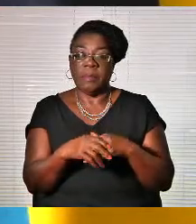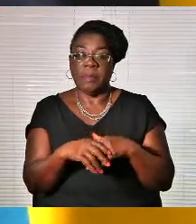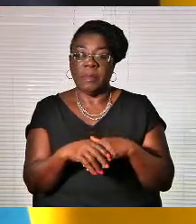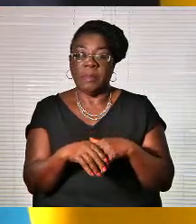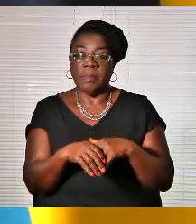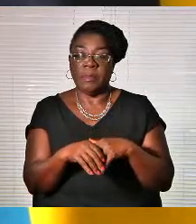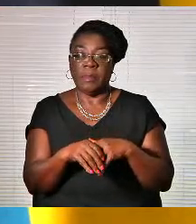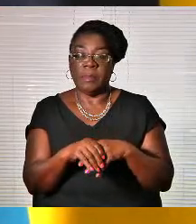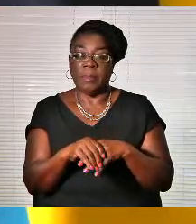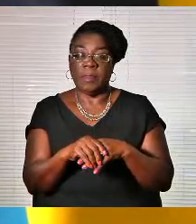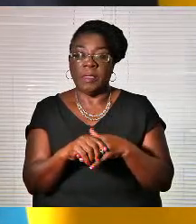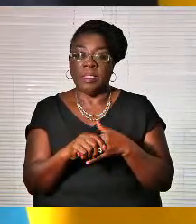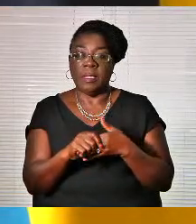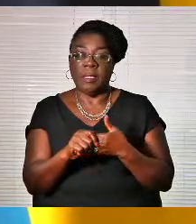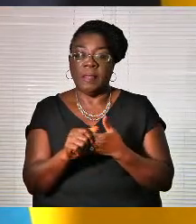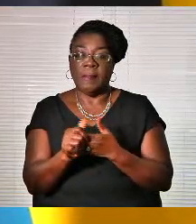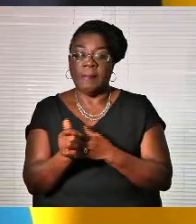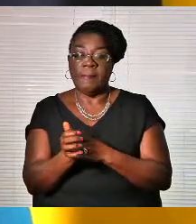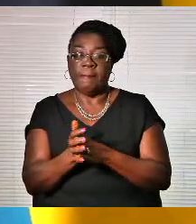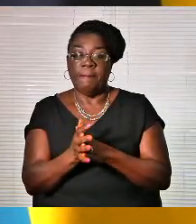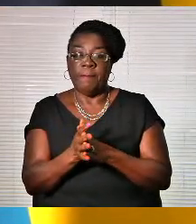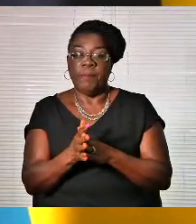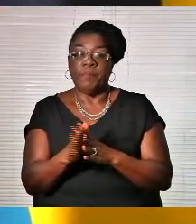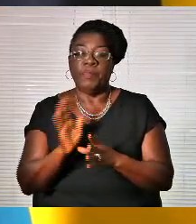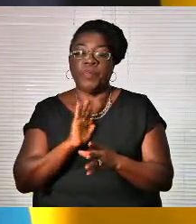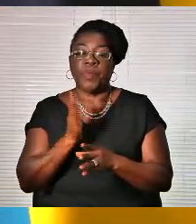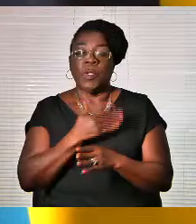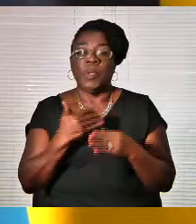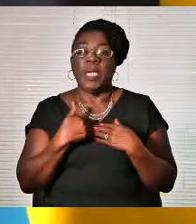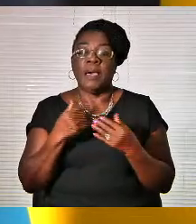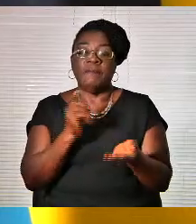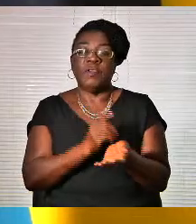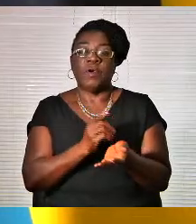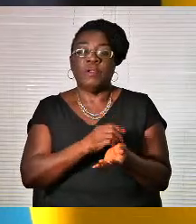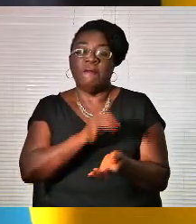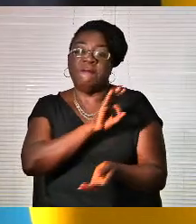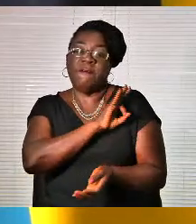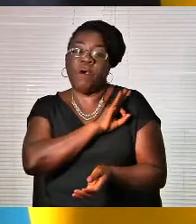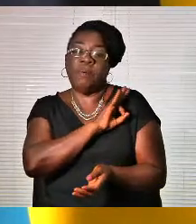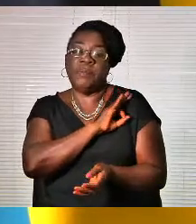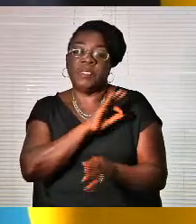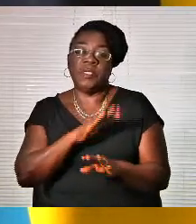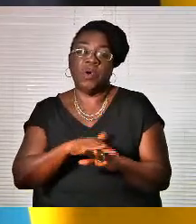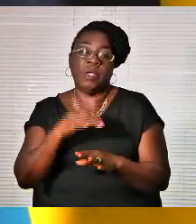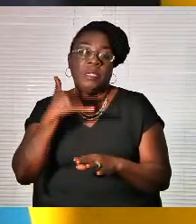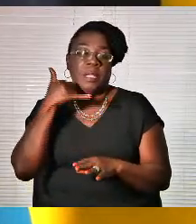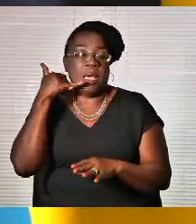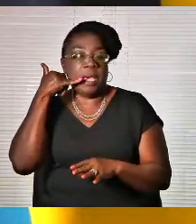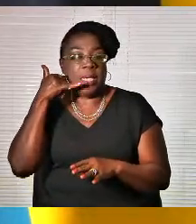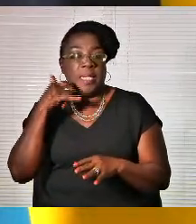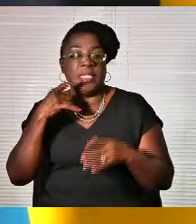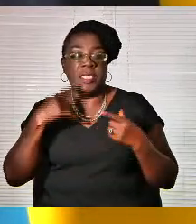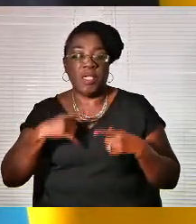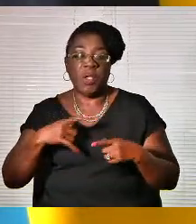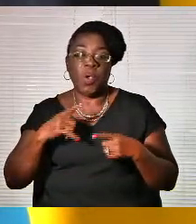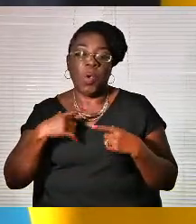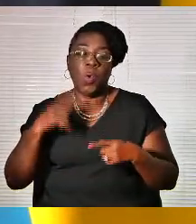Okay, I know we have Dr. Forbes on the line, but I would allow her to answer that